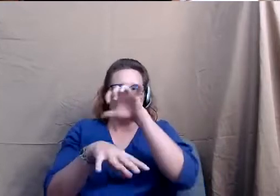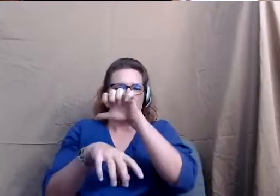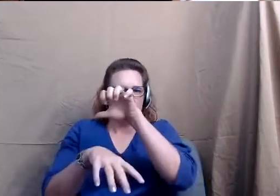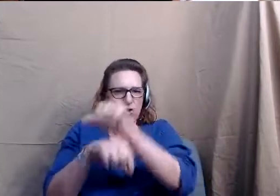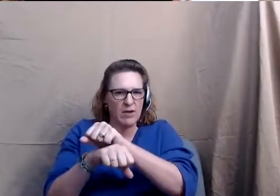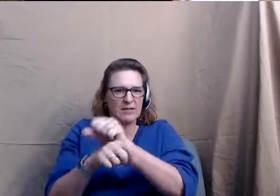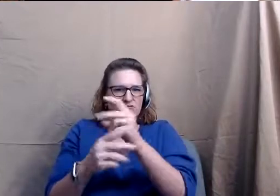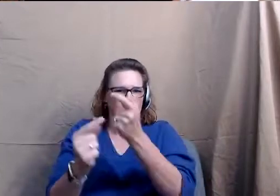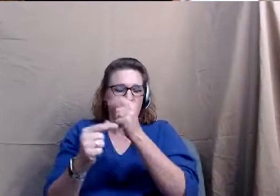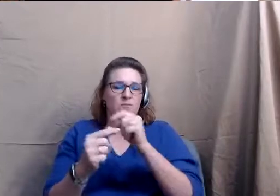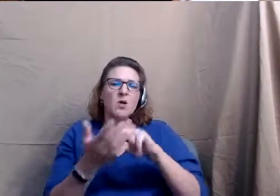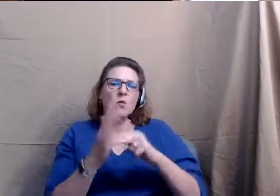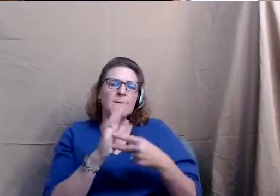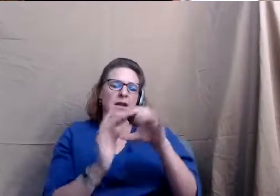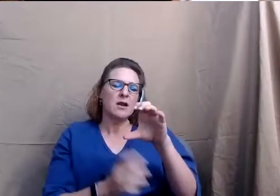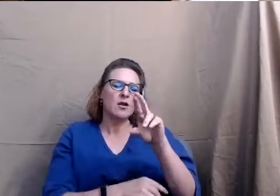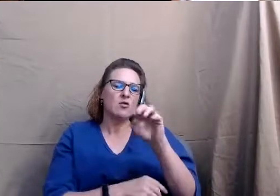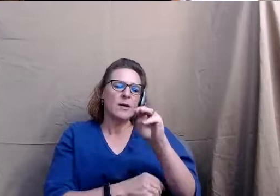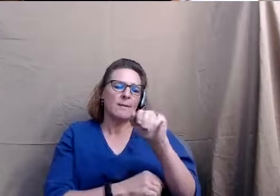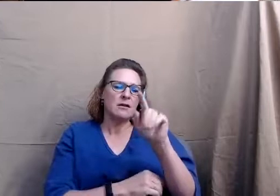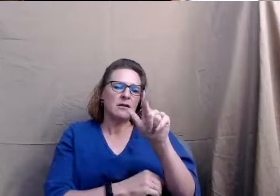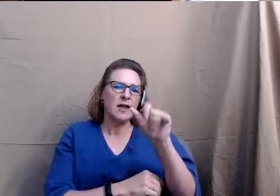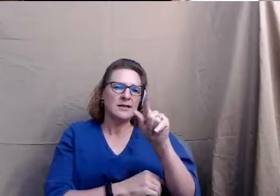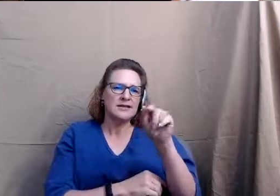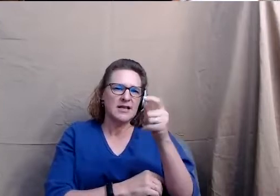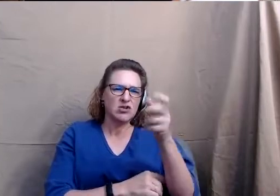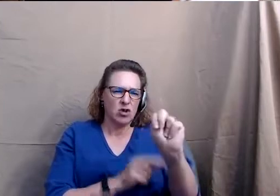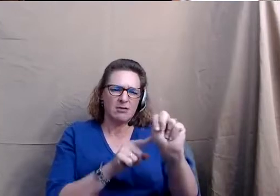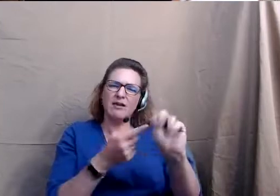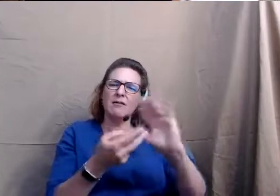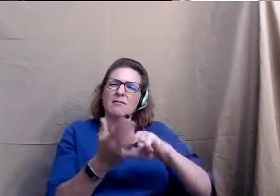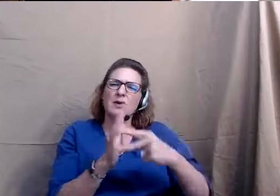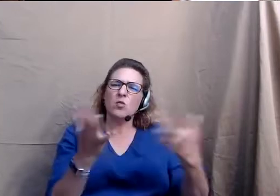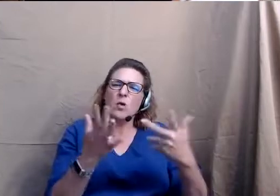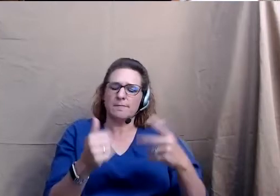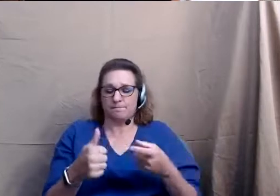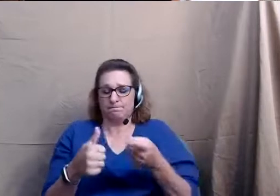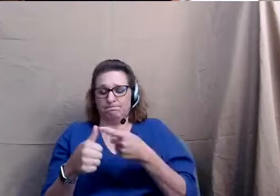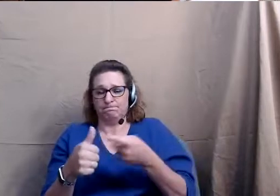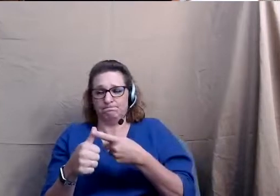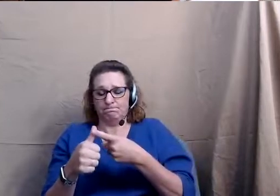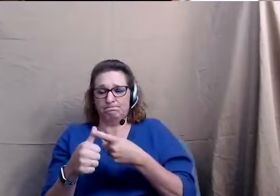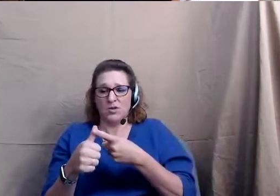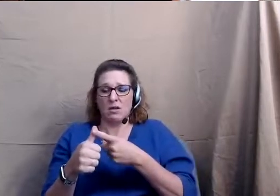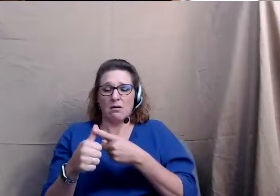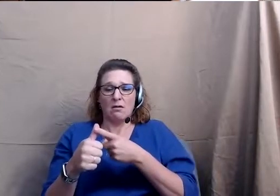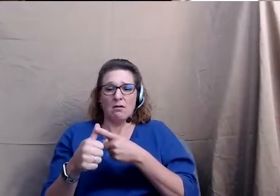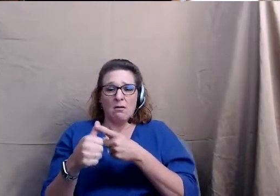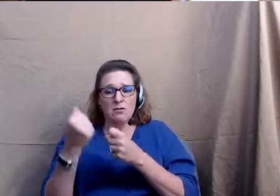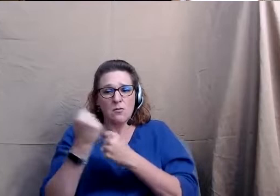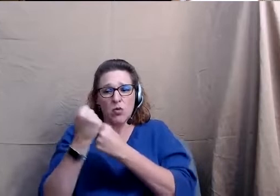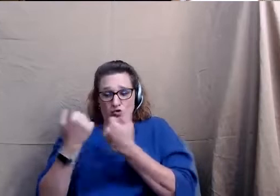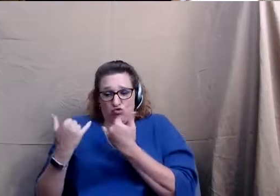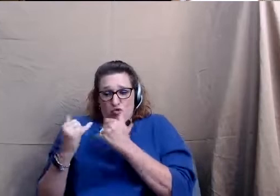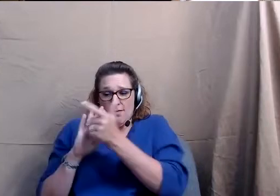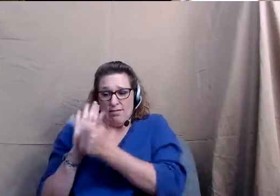criminalization. Criminalization is a couple of different things. First, it's the enforcement of existing laws that should prohibit the